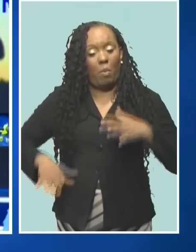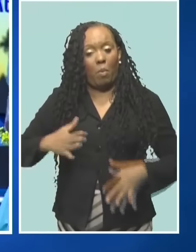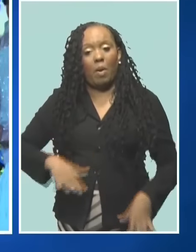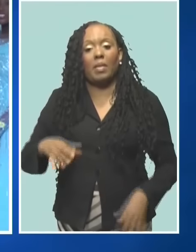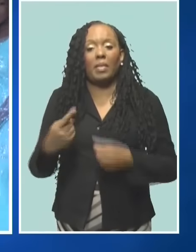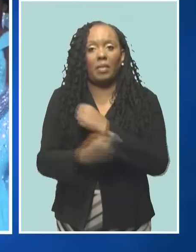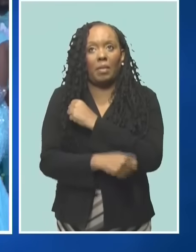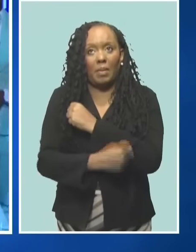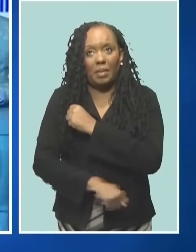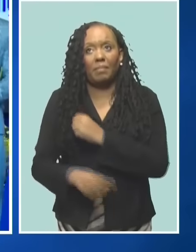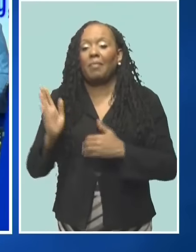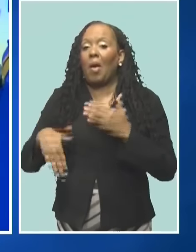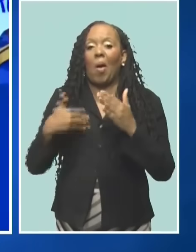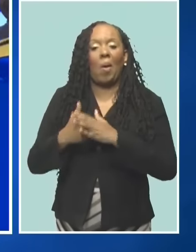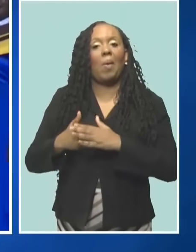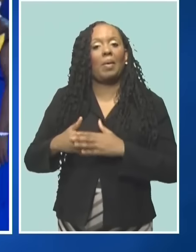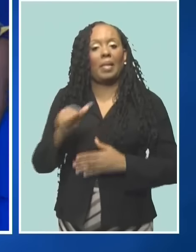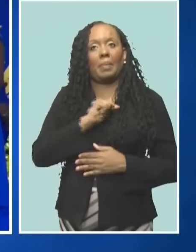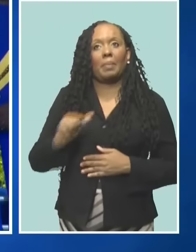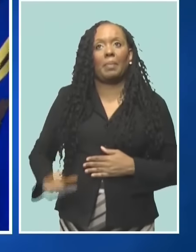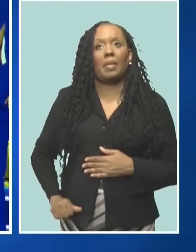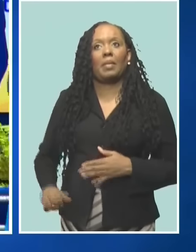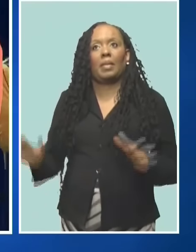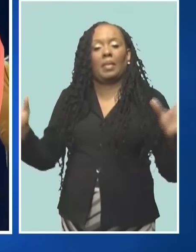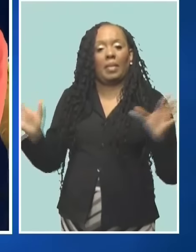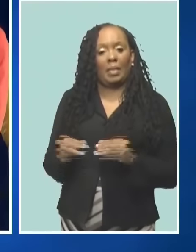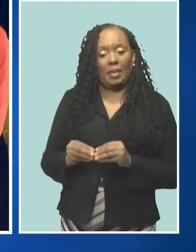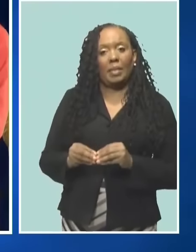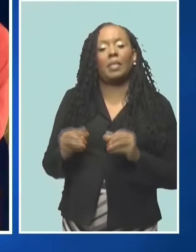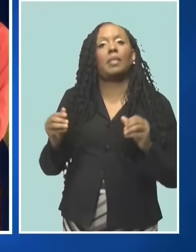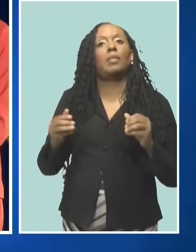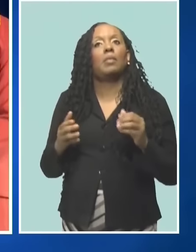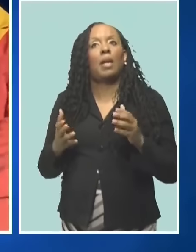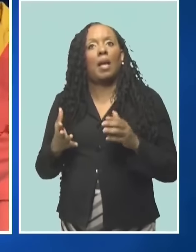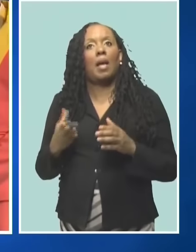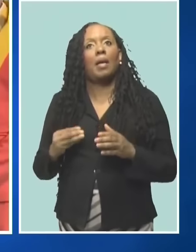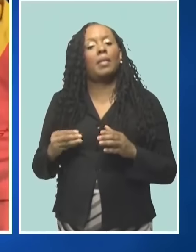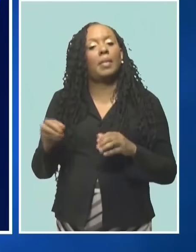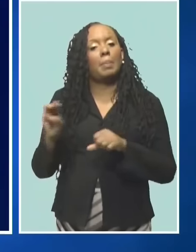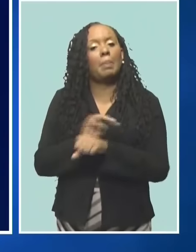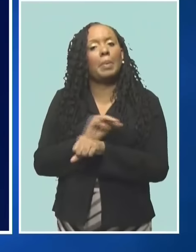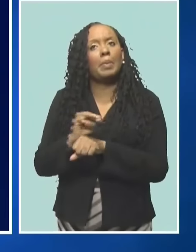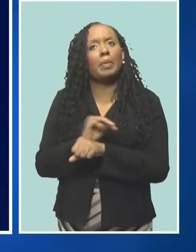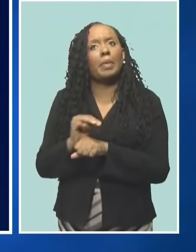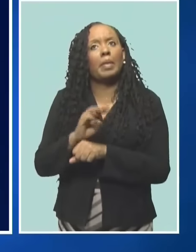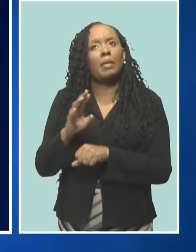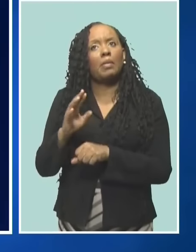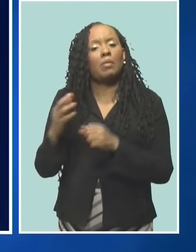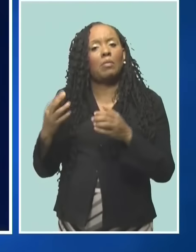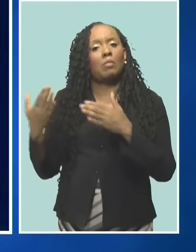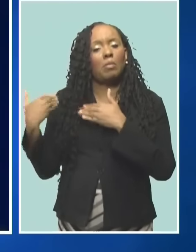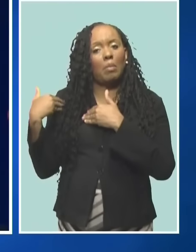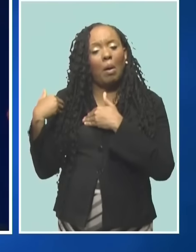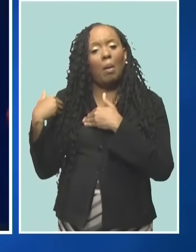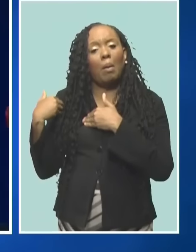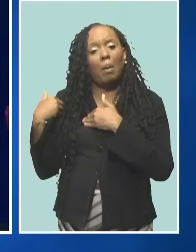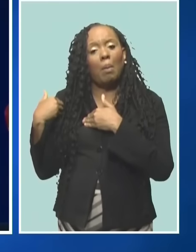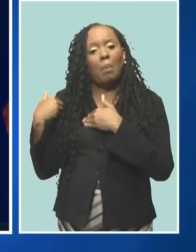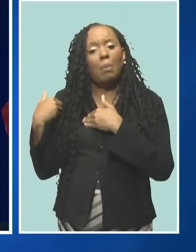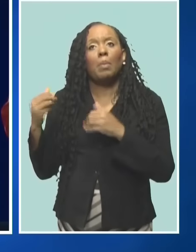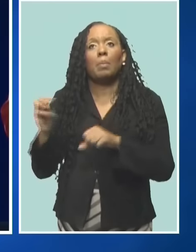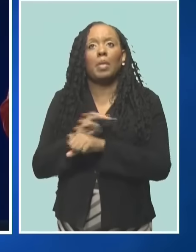the prizes, which were presented by Minister of Youth, Sports and Community Empowerment, Charles Griffith. Omari Gittins and Shade Ben of